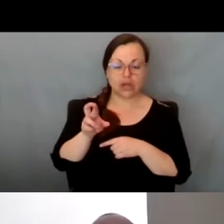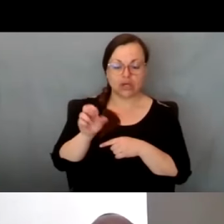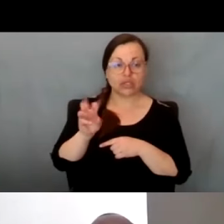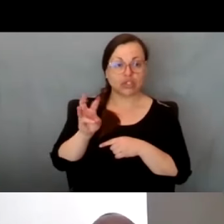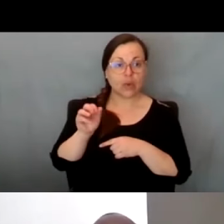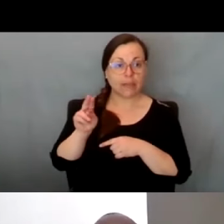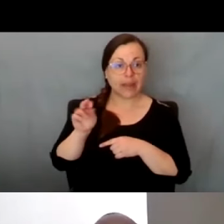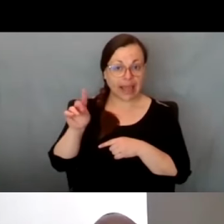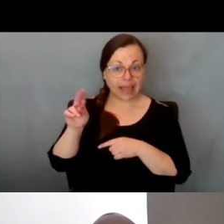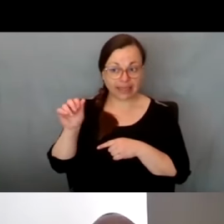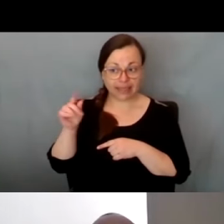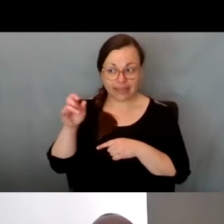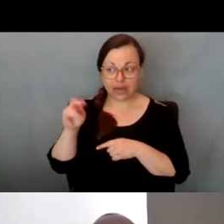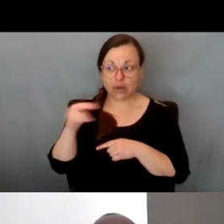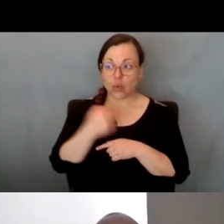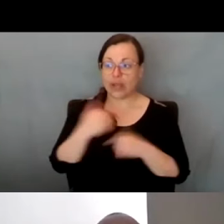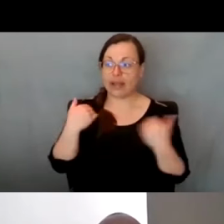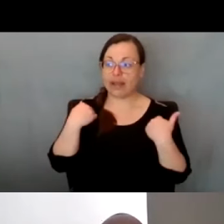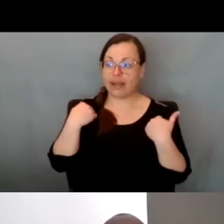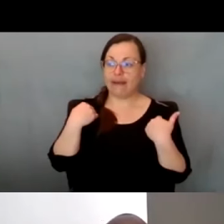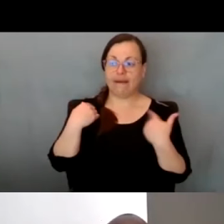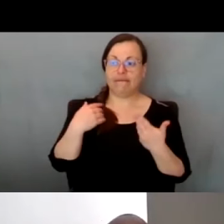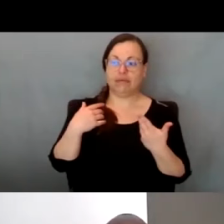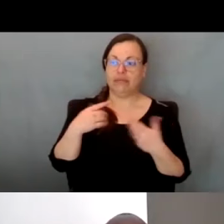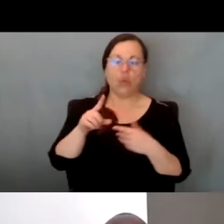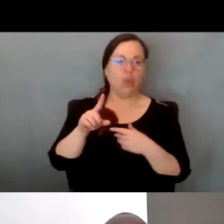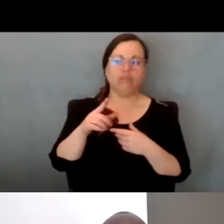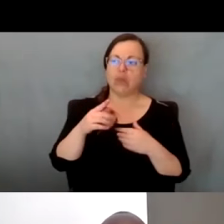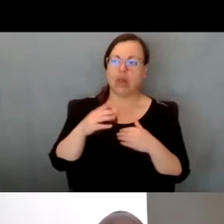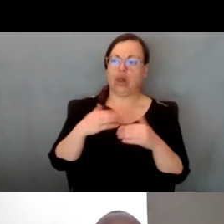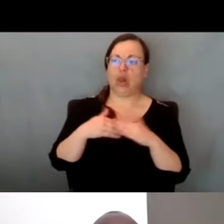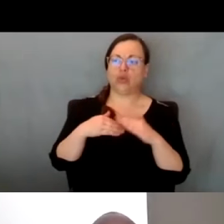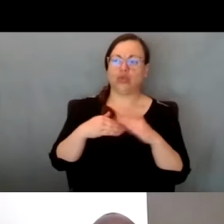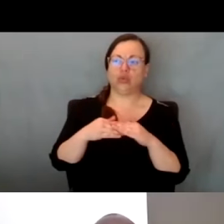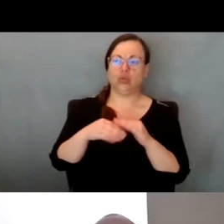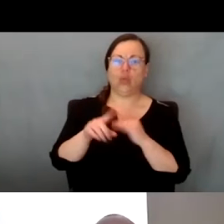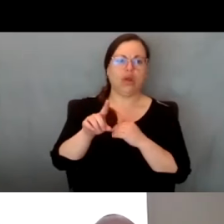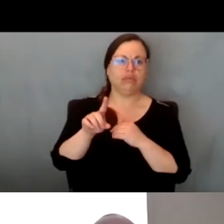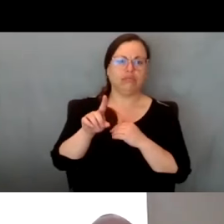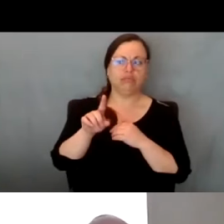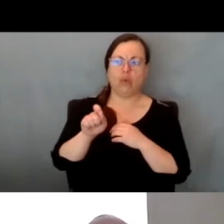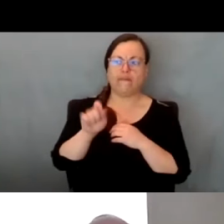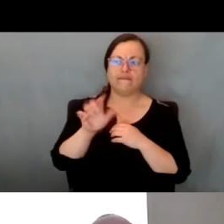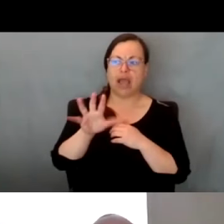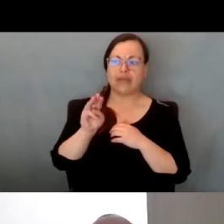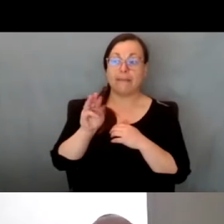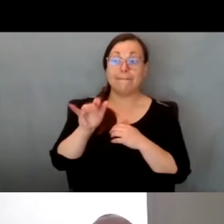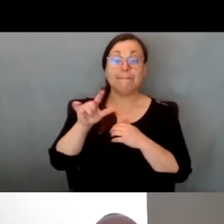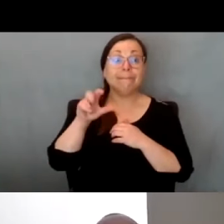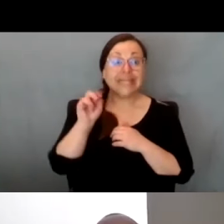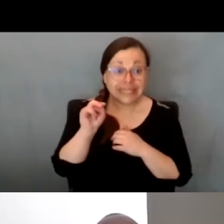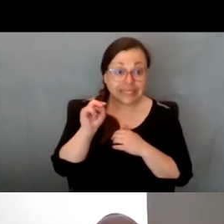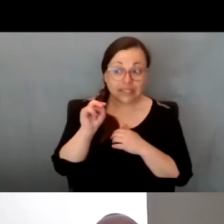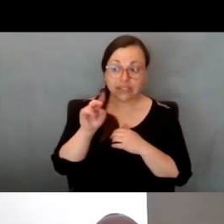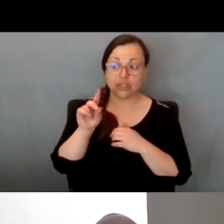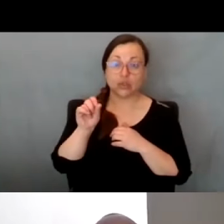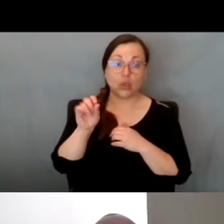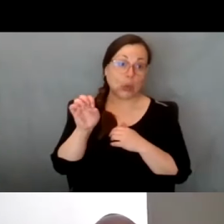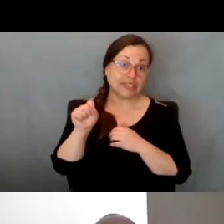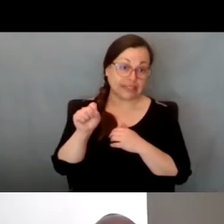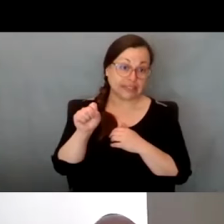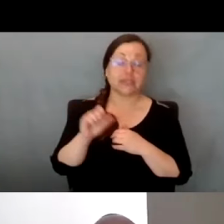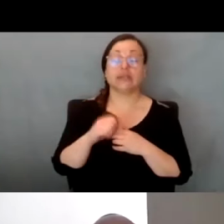that have introduced the vaccine, close to 100 million doses that have been provided. And when we looked at the African